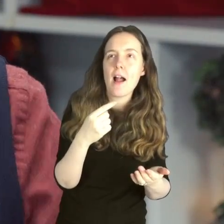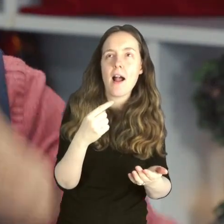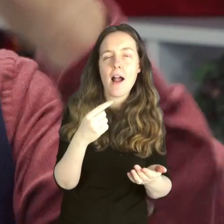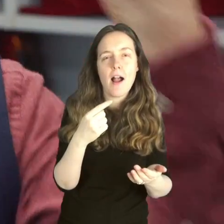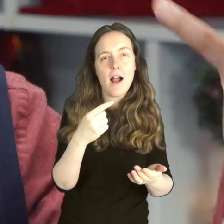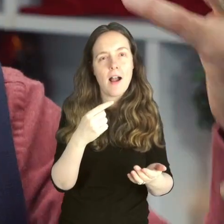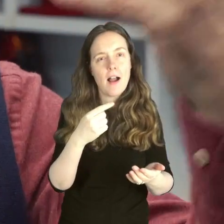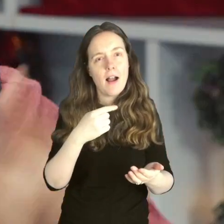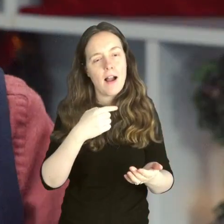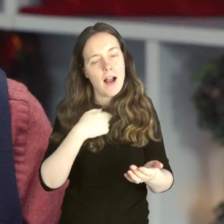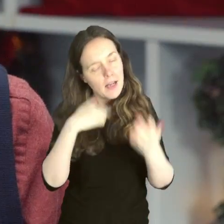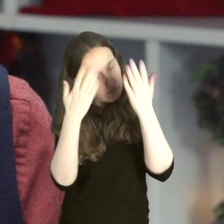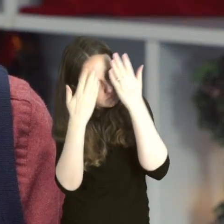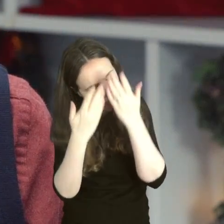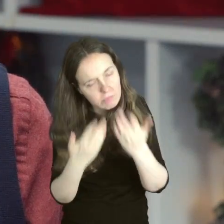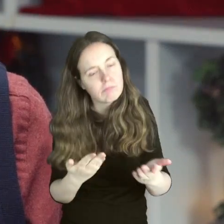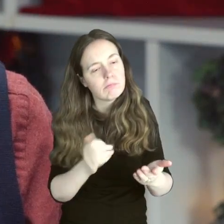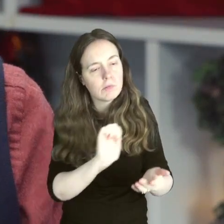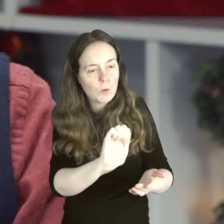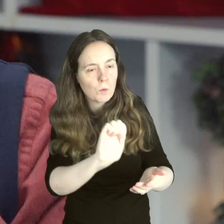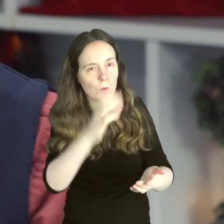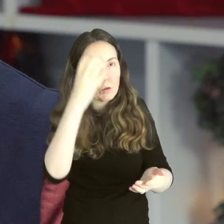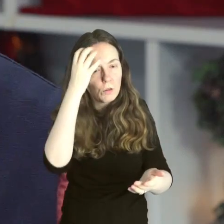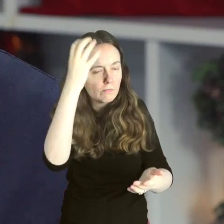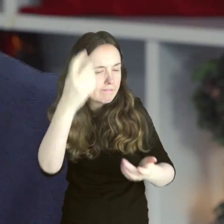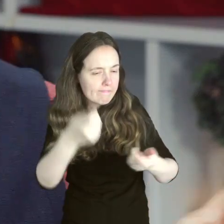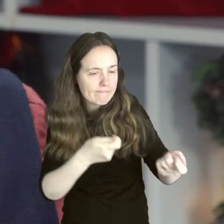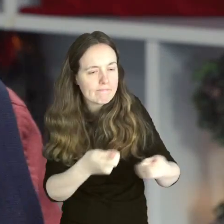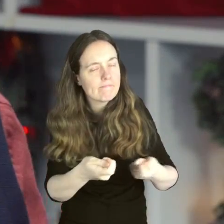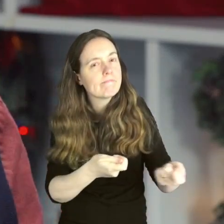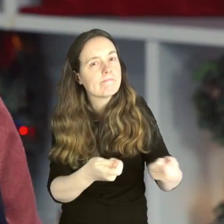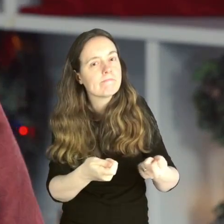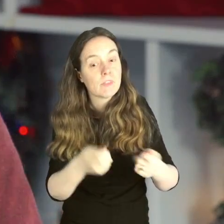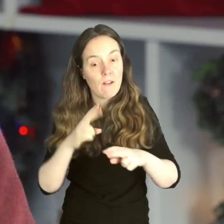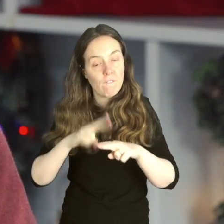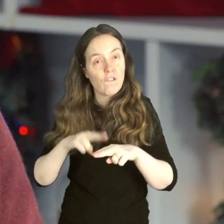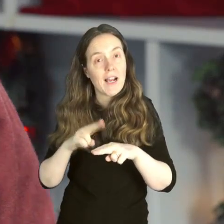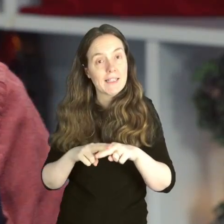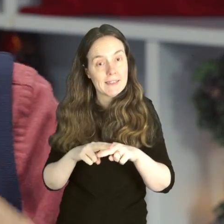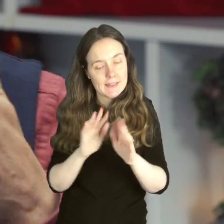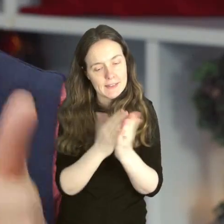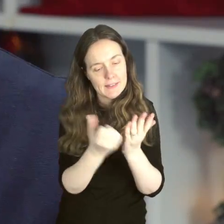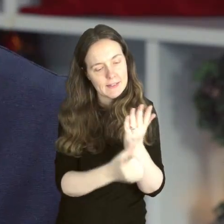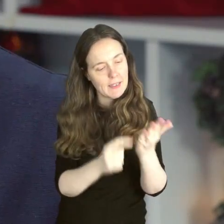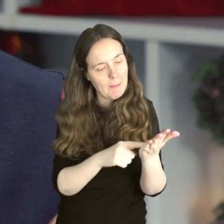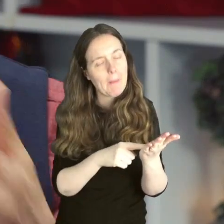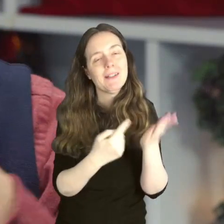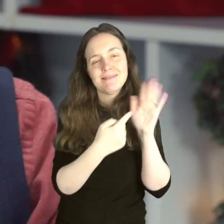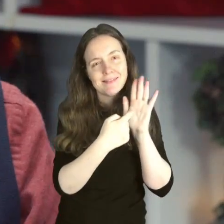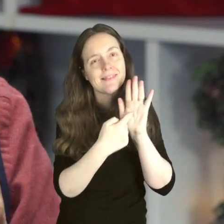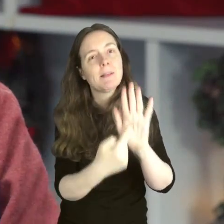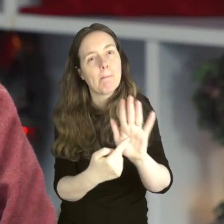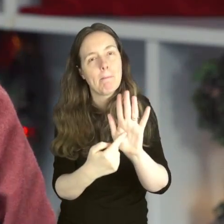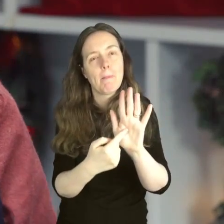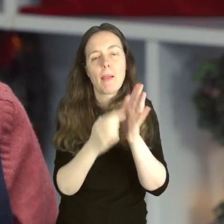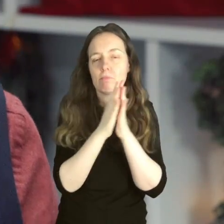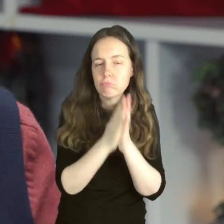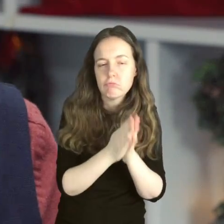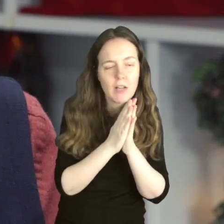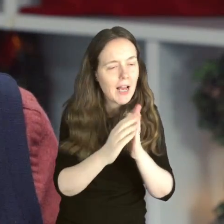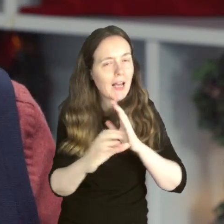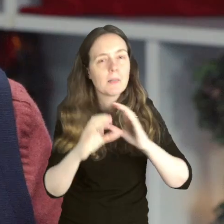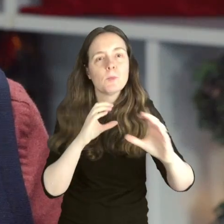under your reign and rule." Frankincense in the Bible is a symbol for prayer. It's a symbol